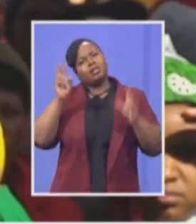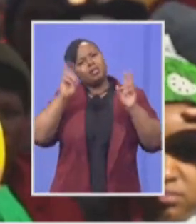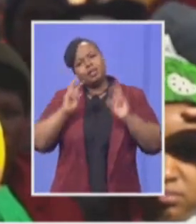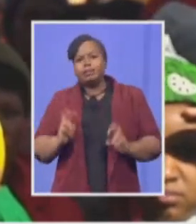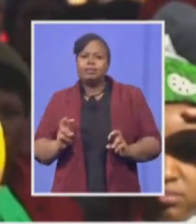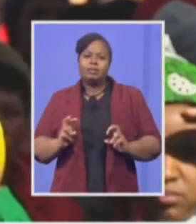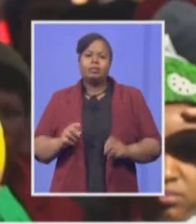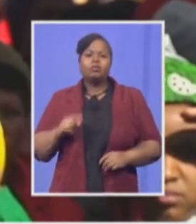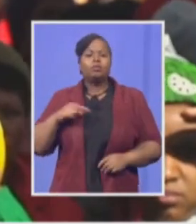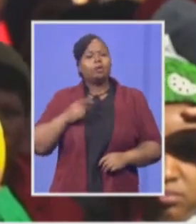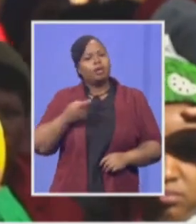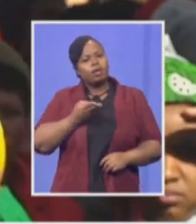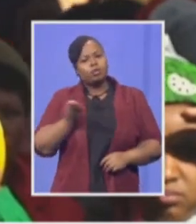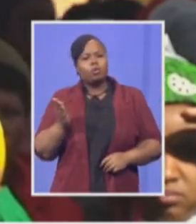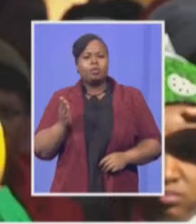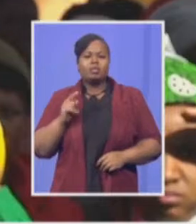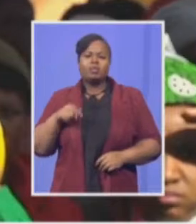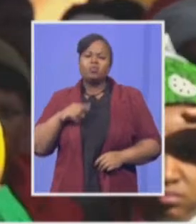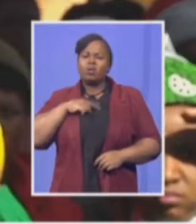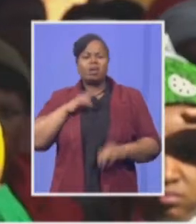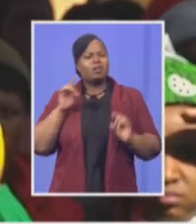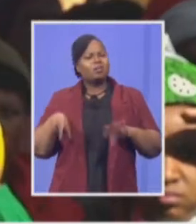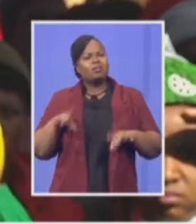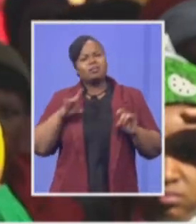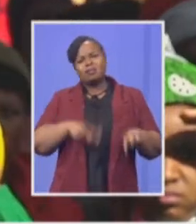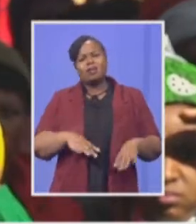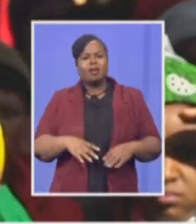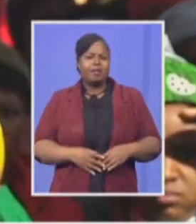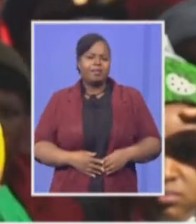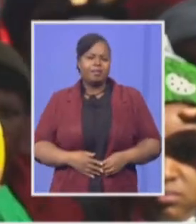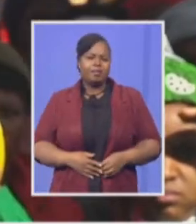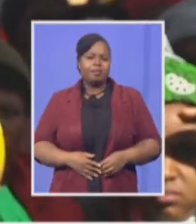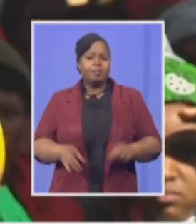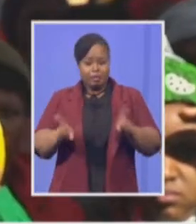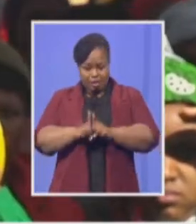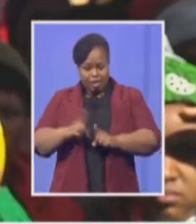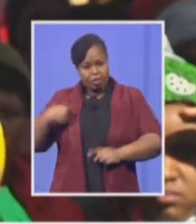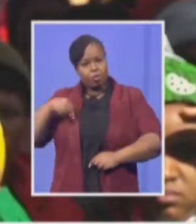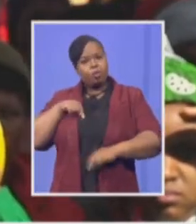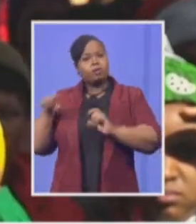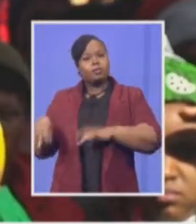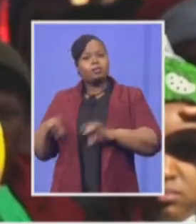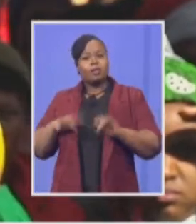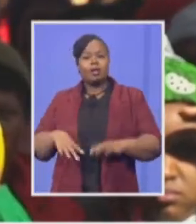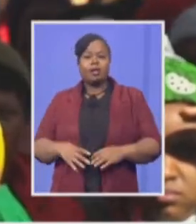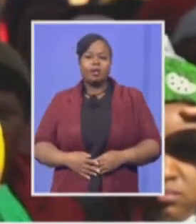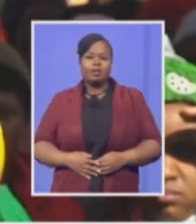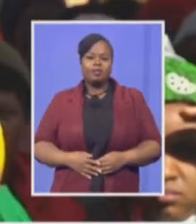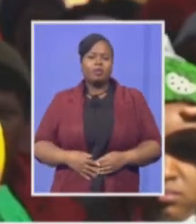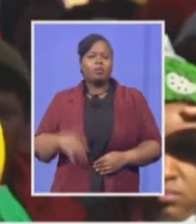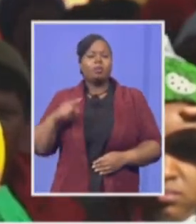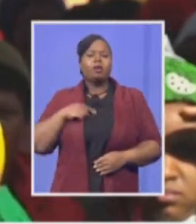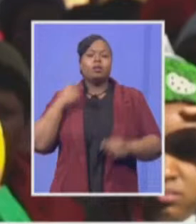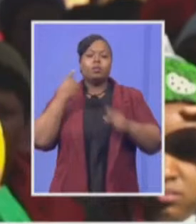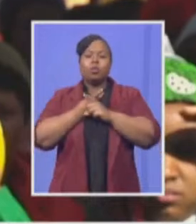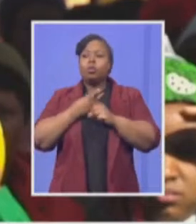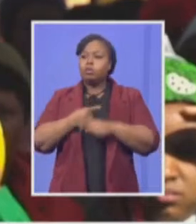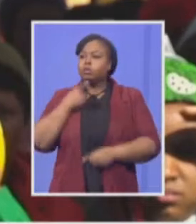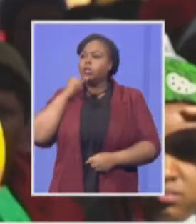babe ngabantu bayahlukumezeka and nathi siyahlukumezeka ngoba always sithi